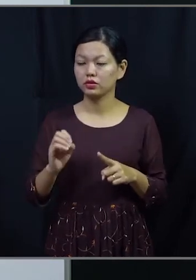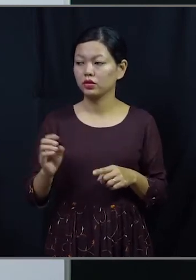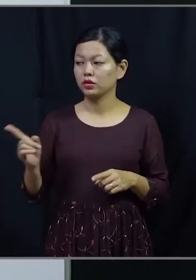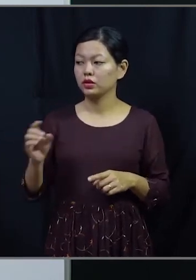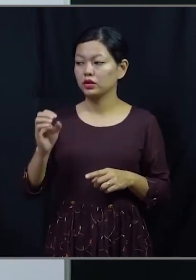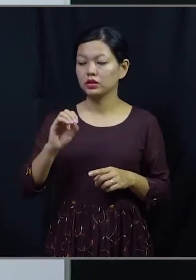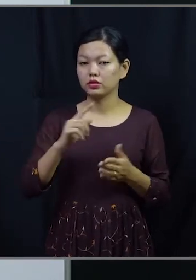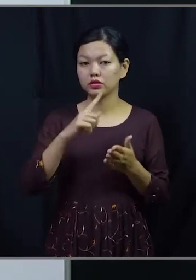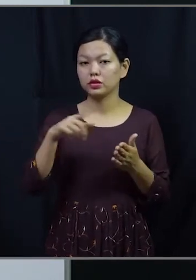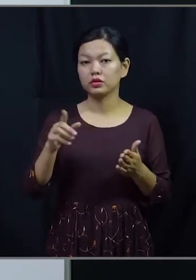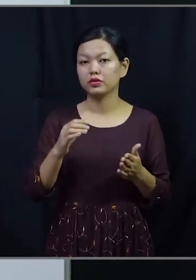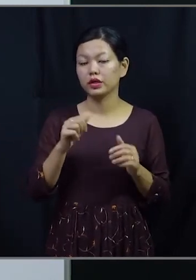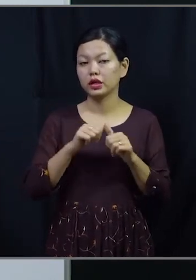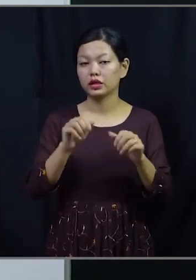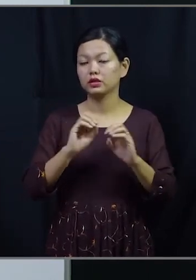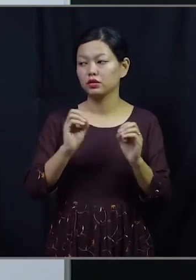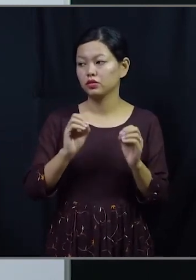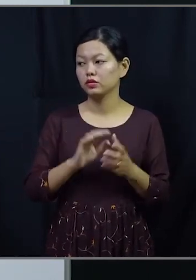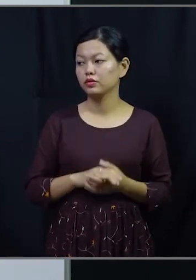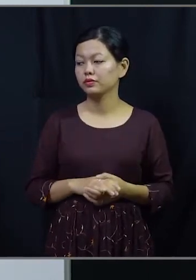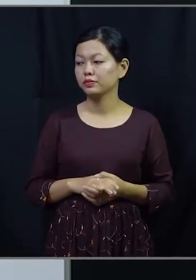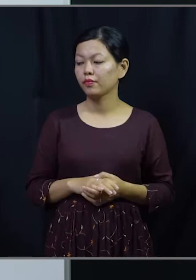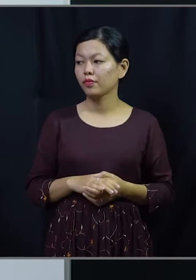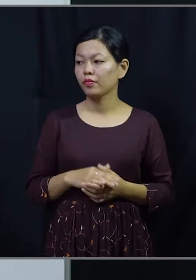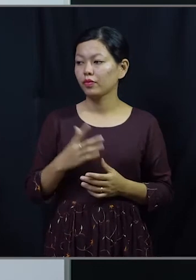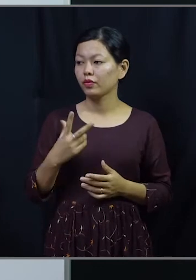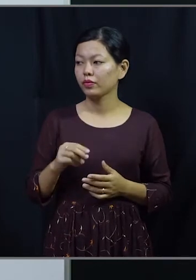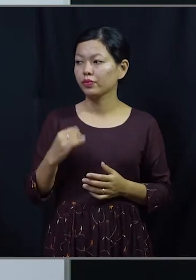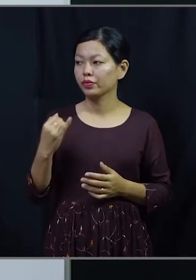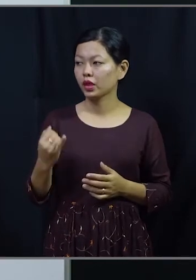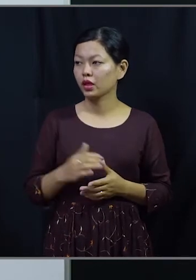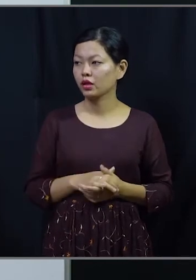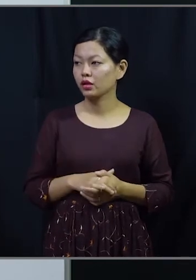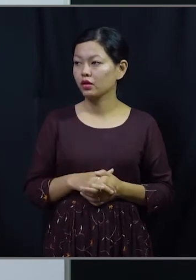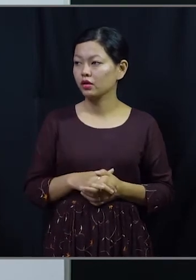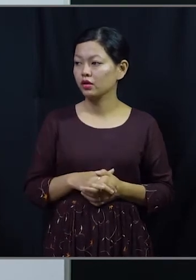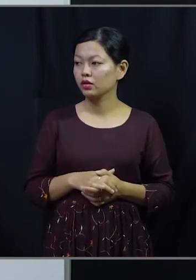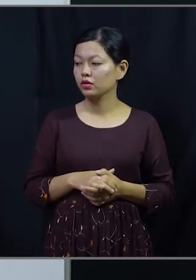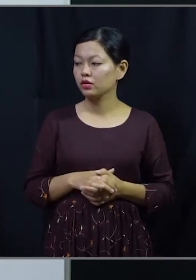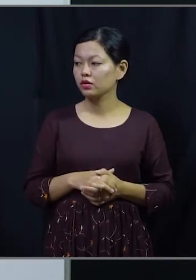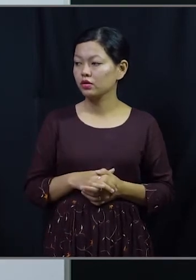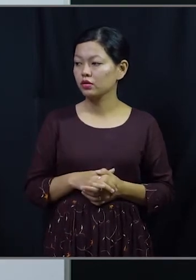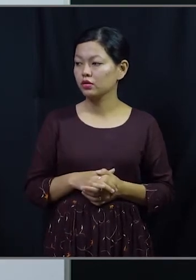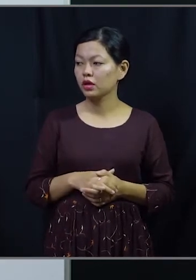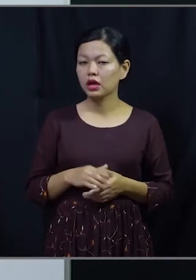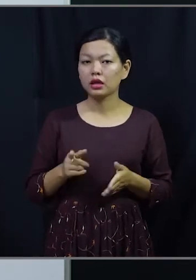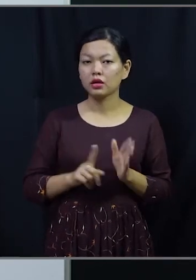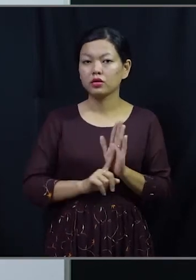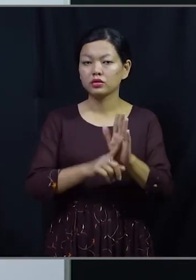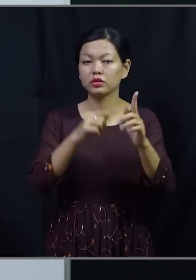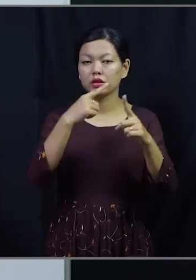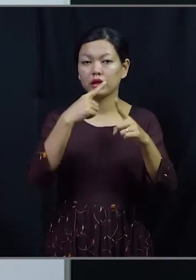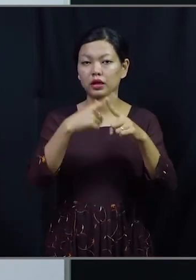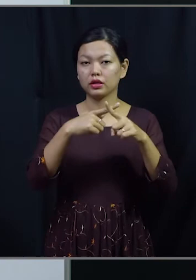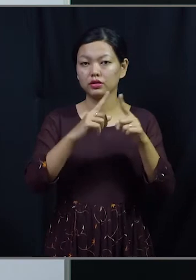we are considering in the domain, x1, x2 we are taking from the domain, right? So what is our domain? Positive real numbers. But it is showing that this x1